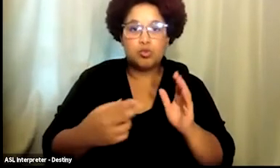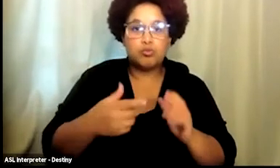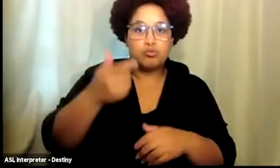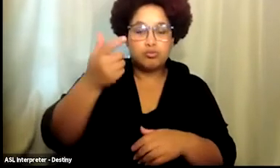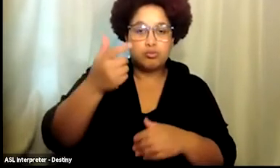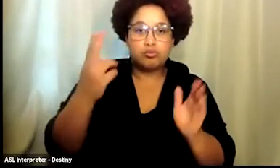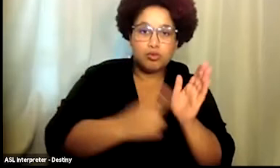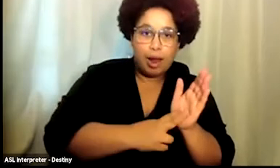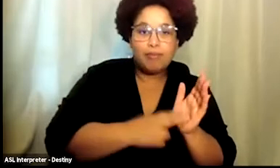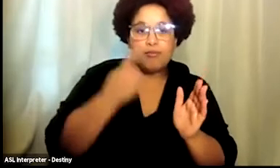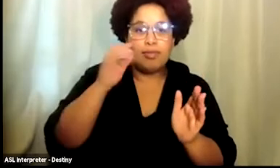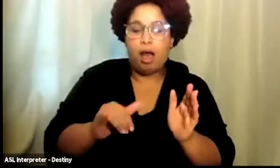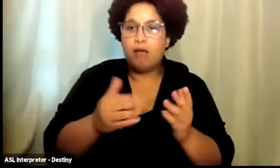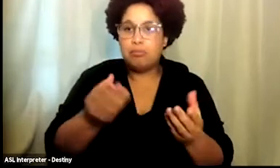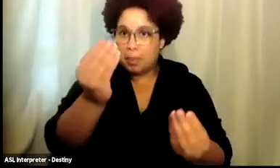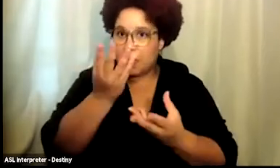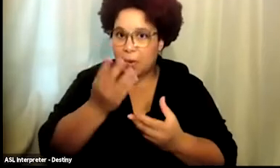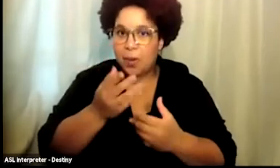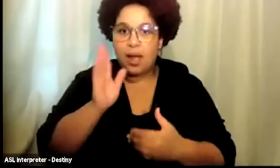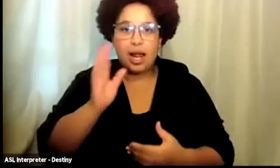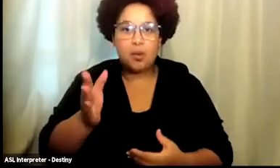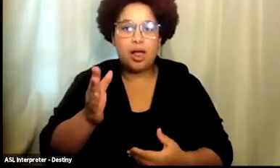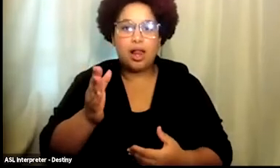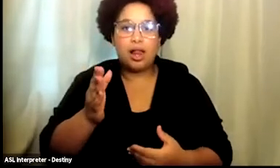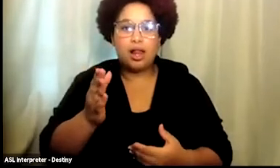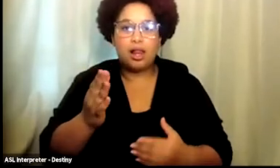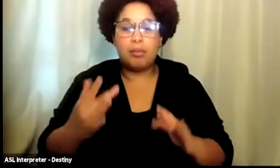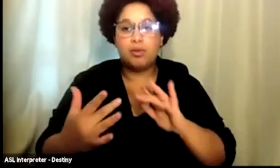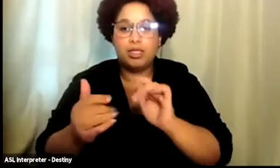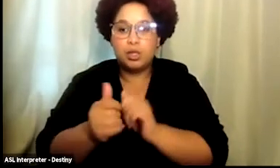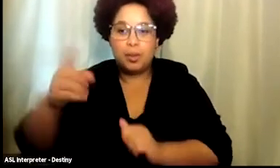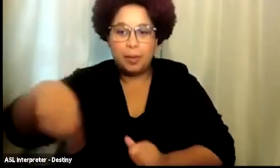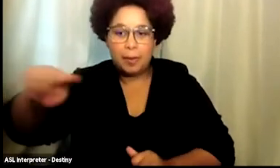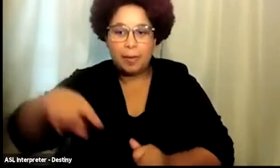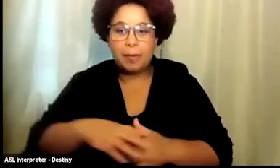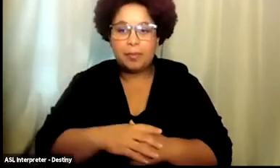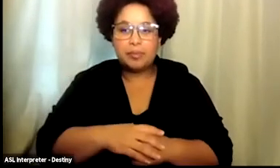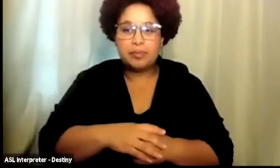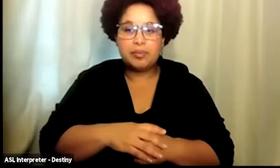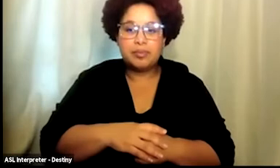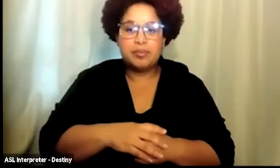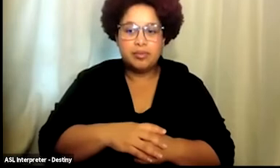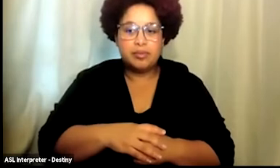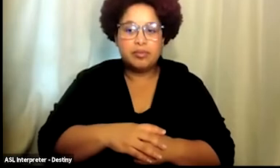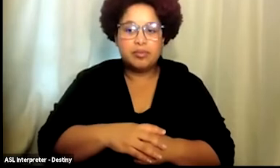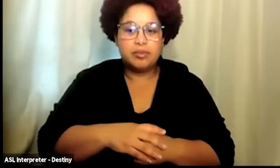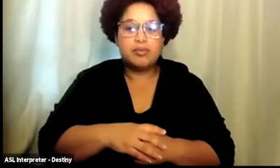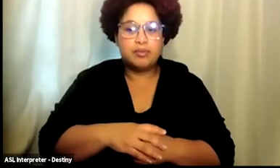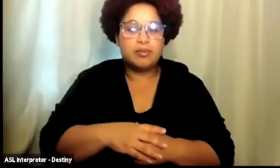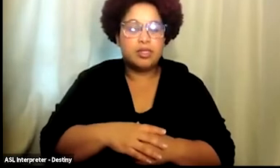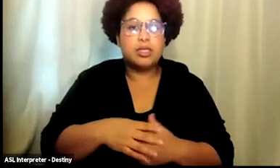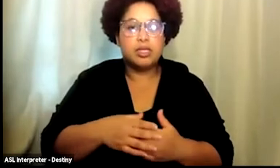let me know. And I will put you in touch with them, because they do screenwriting